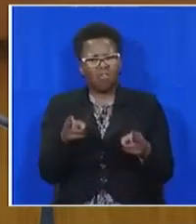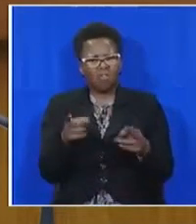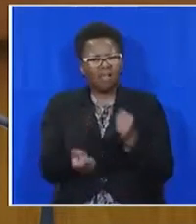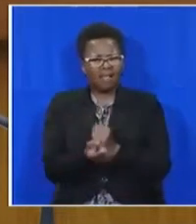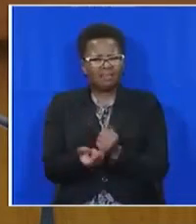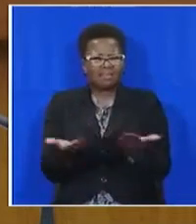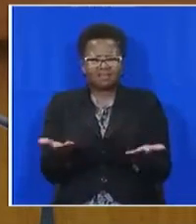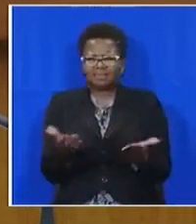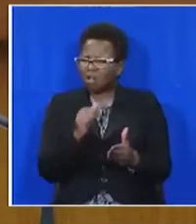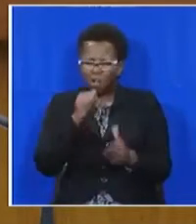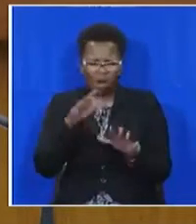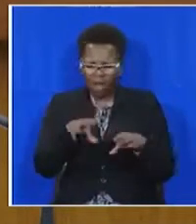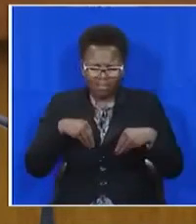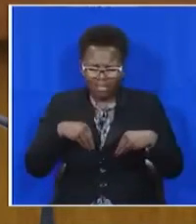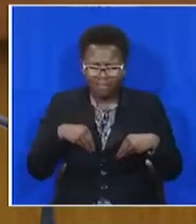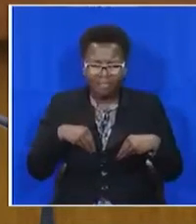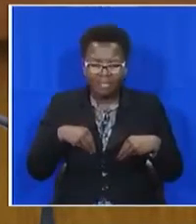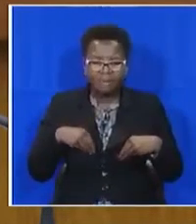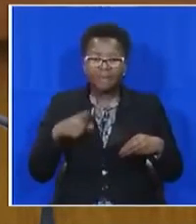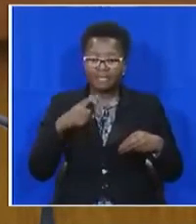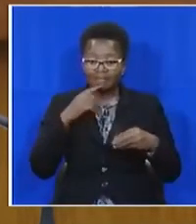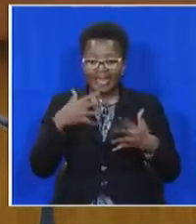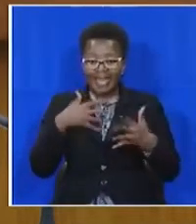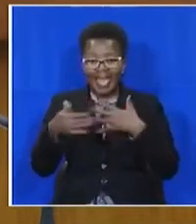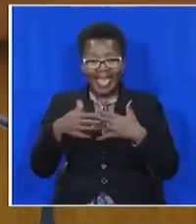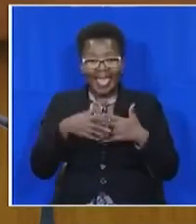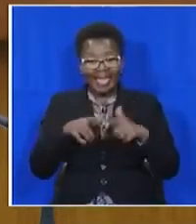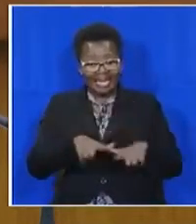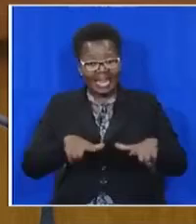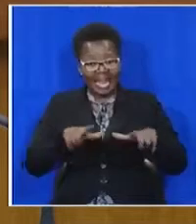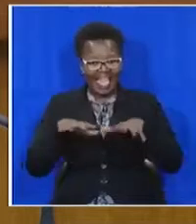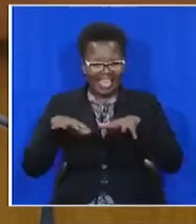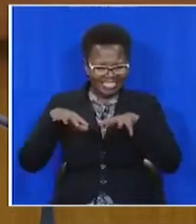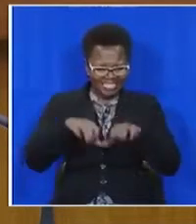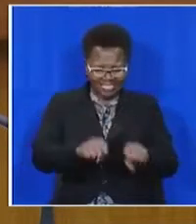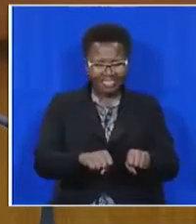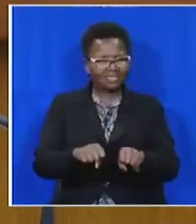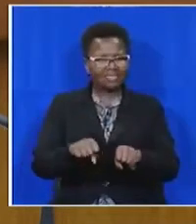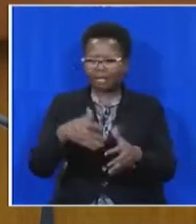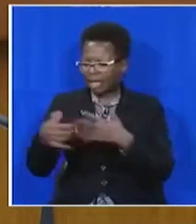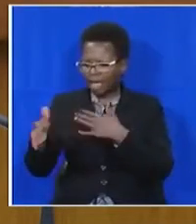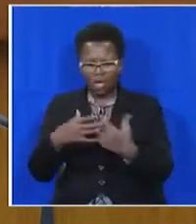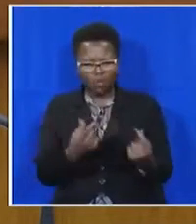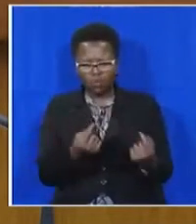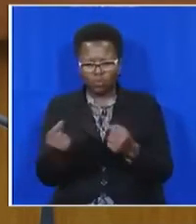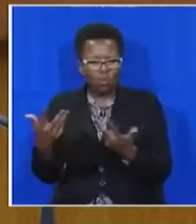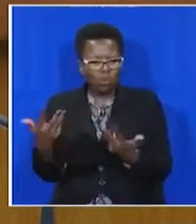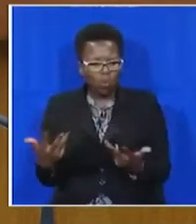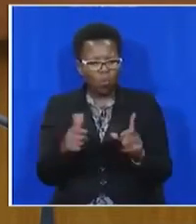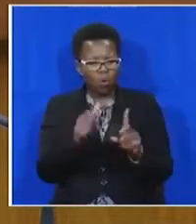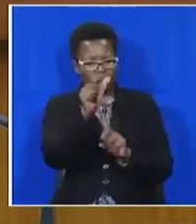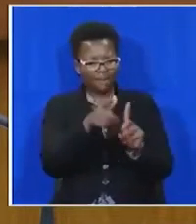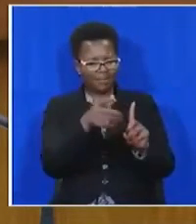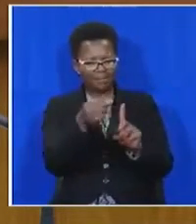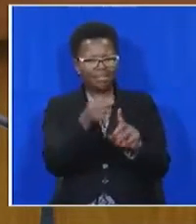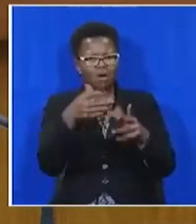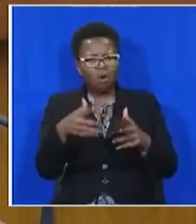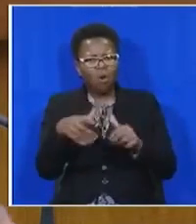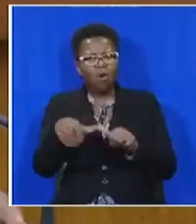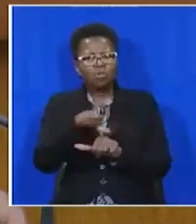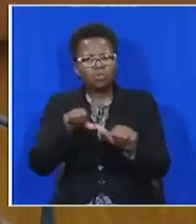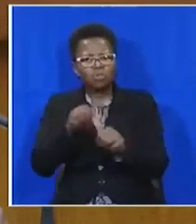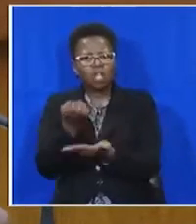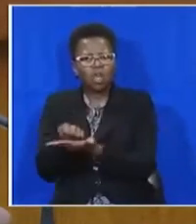society, that any unallocated grab of resources, be they material, human, economic, social, or